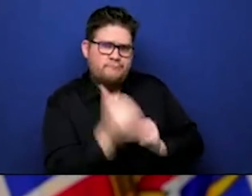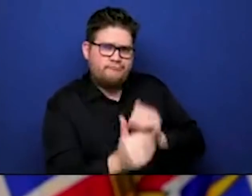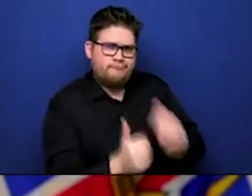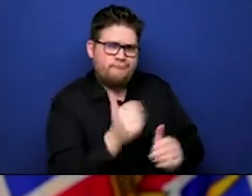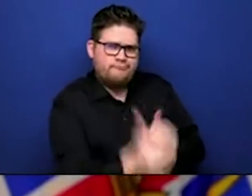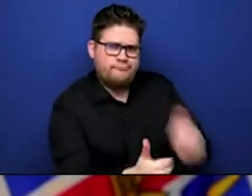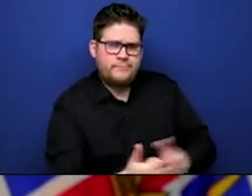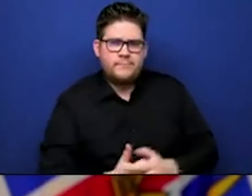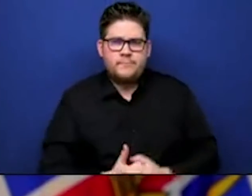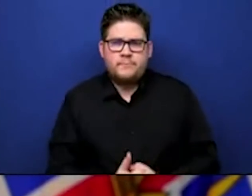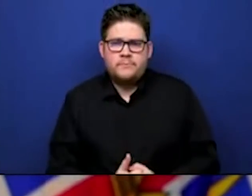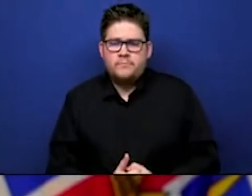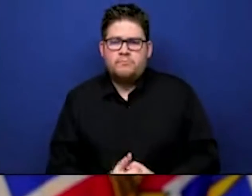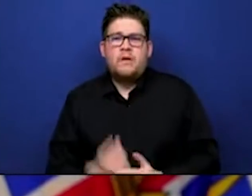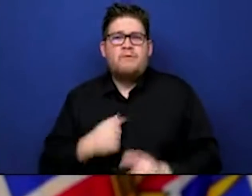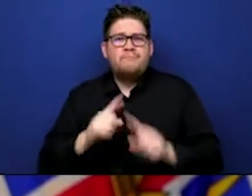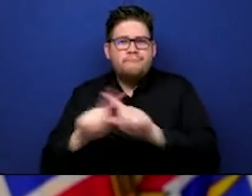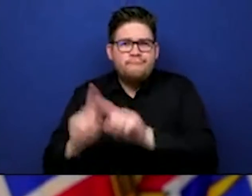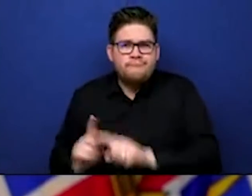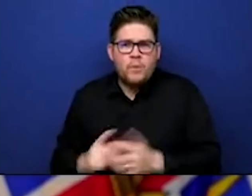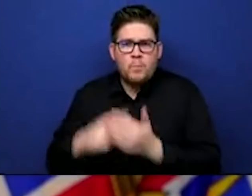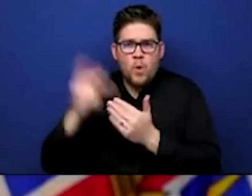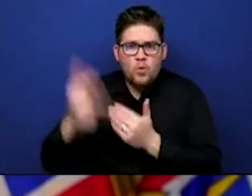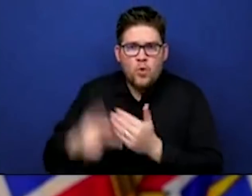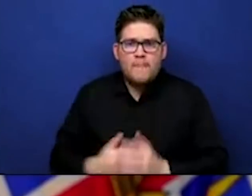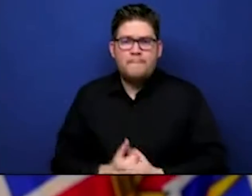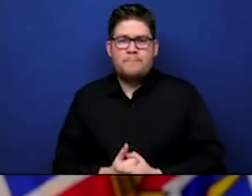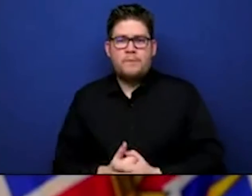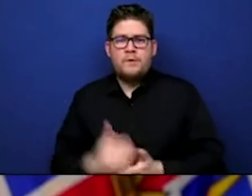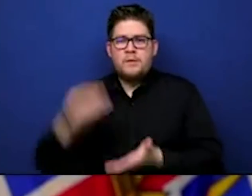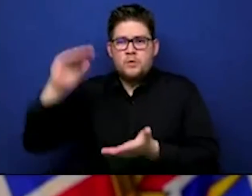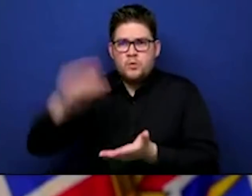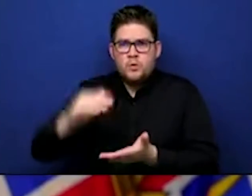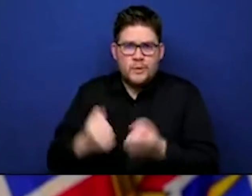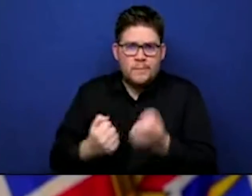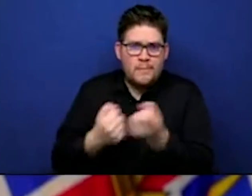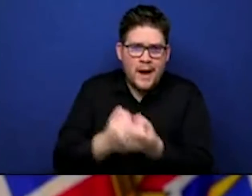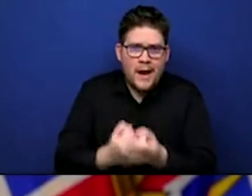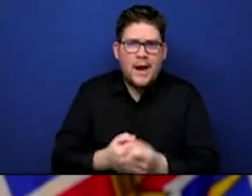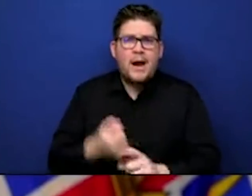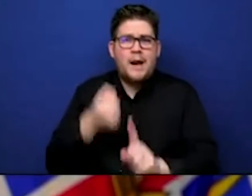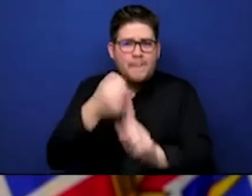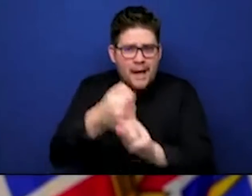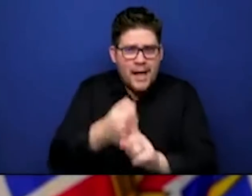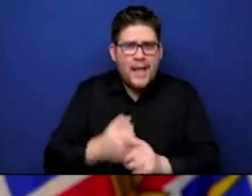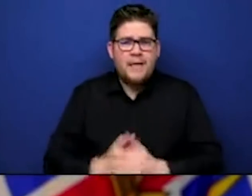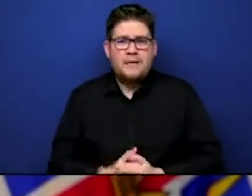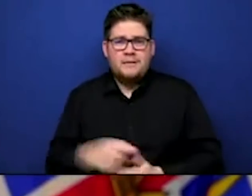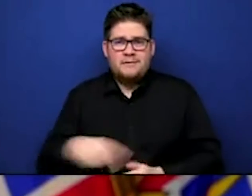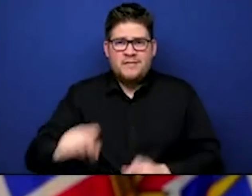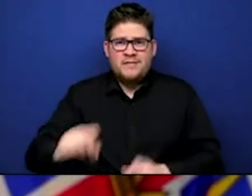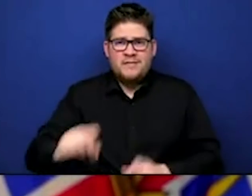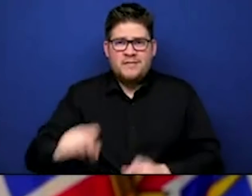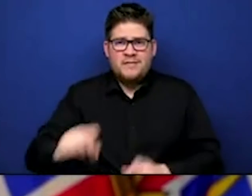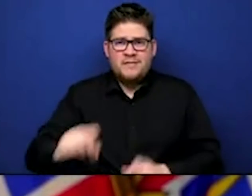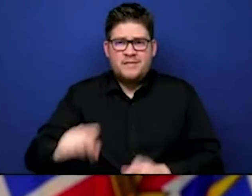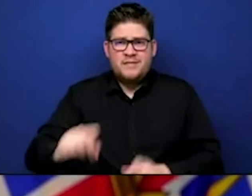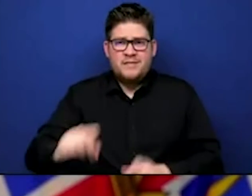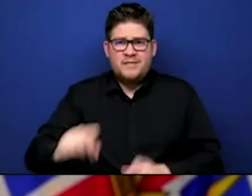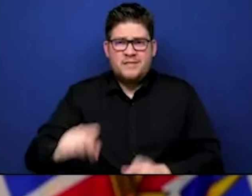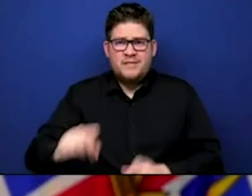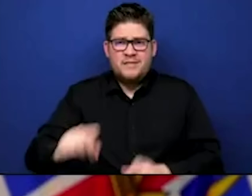this virus, we also want to minimize societal disruption, because we know that the measures we put